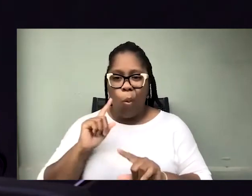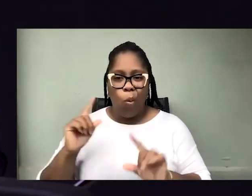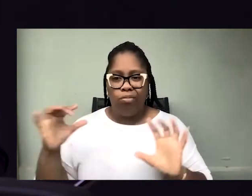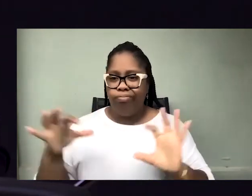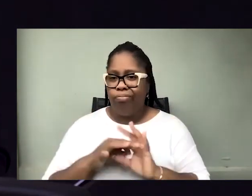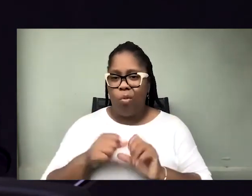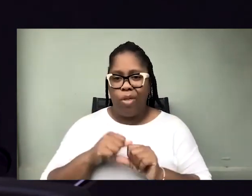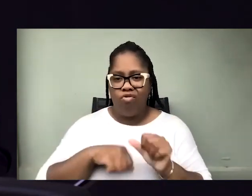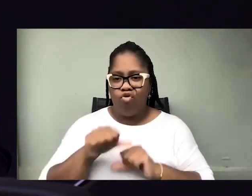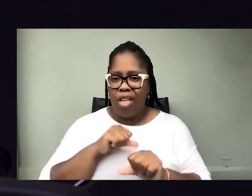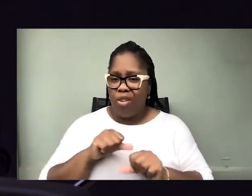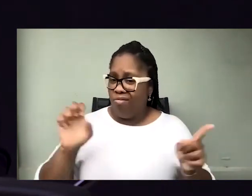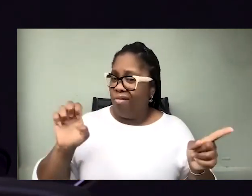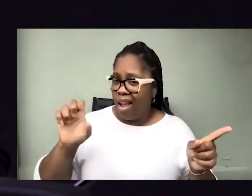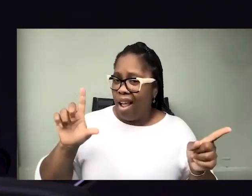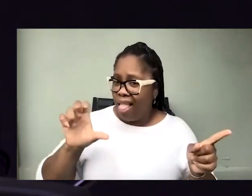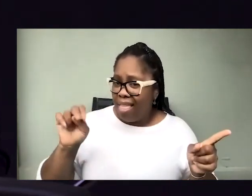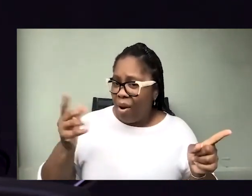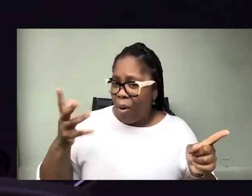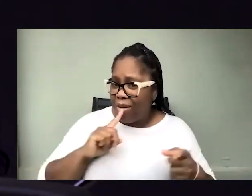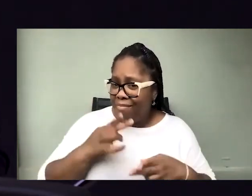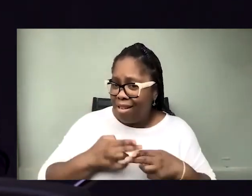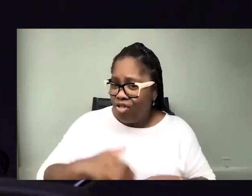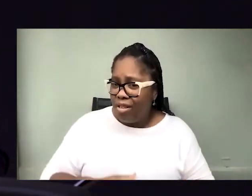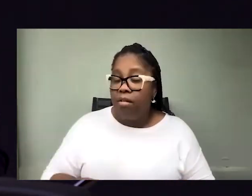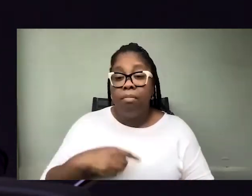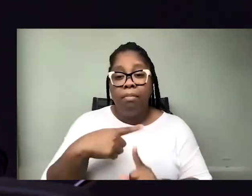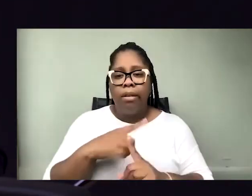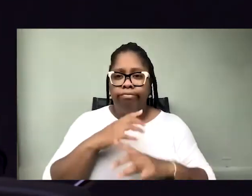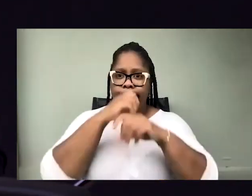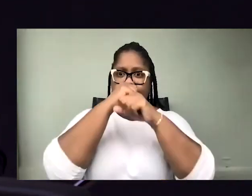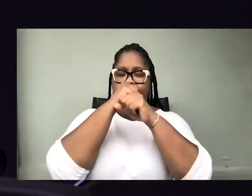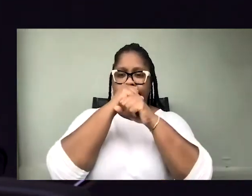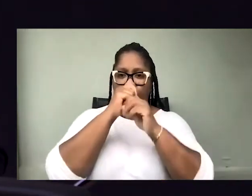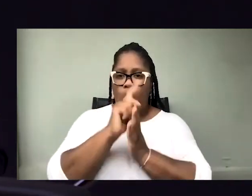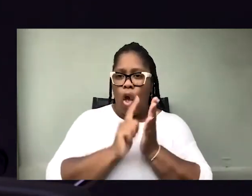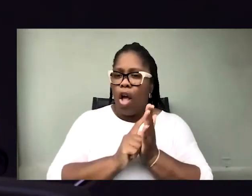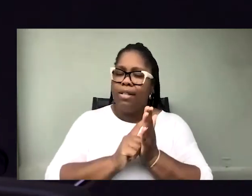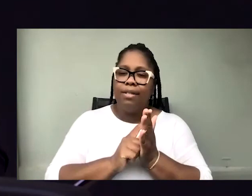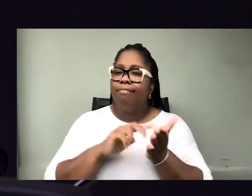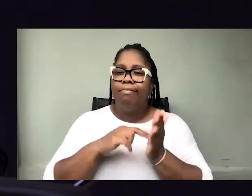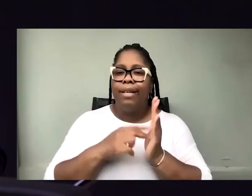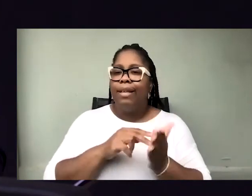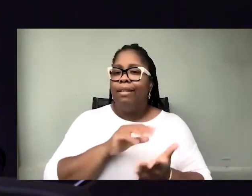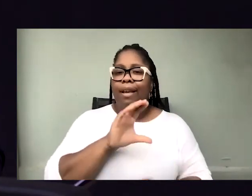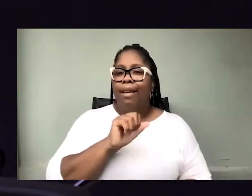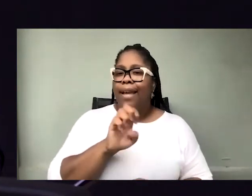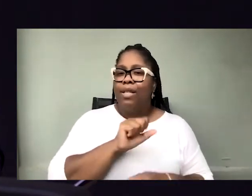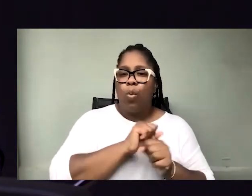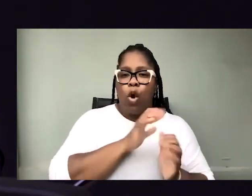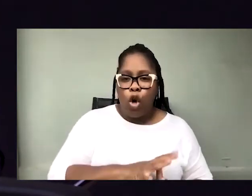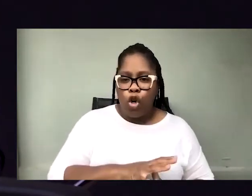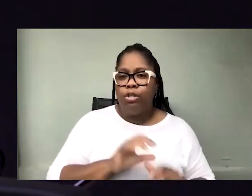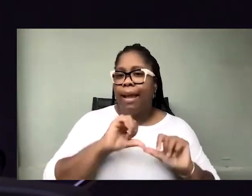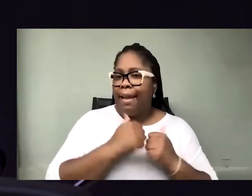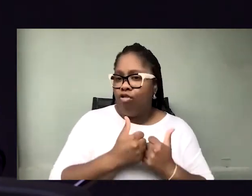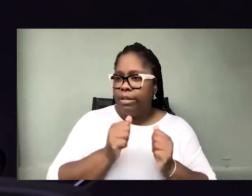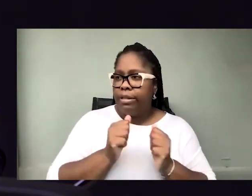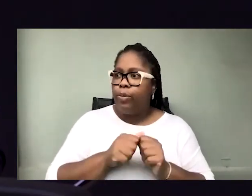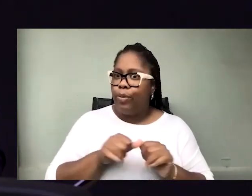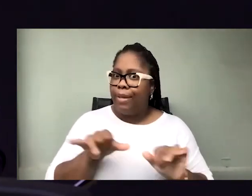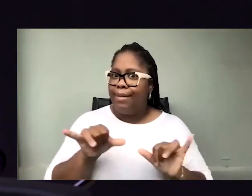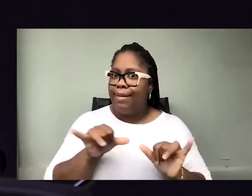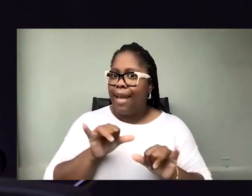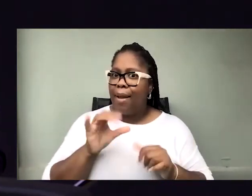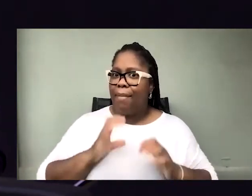that. We also have confidentiality laws that preclude caseworkers and agencies with common clients from trying